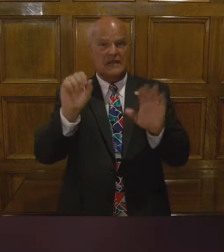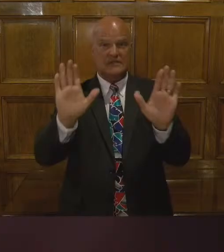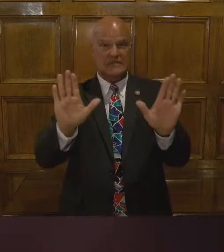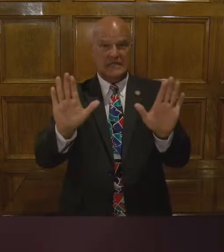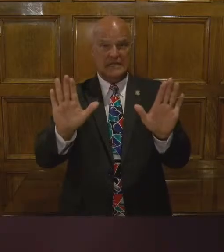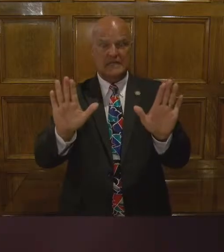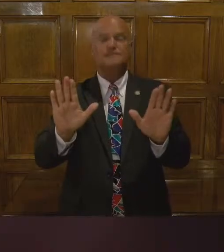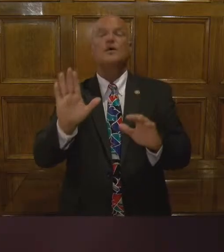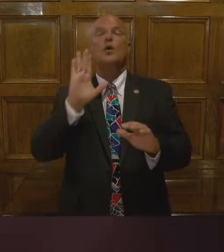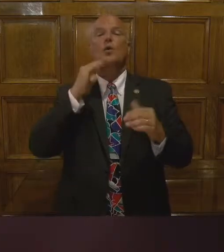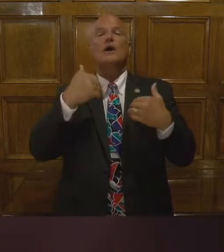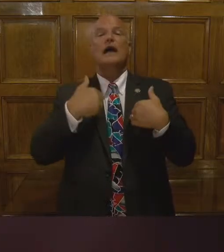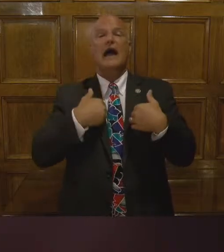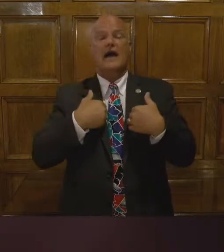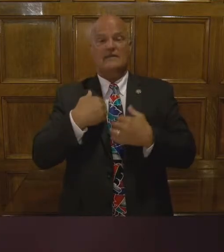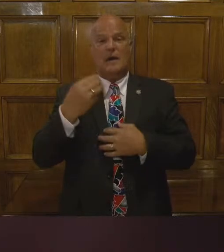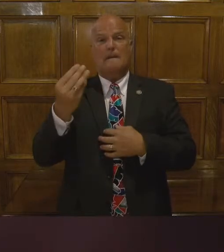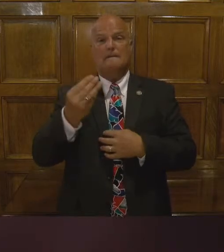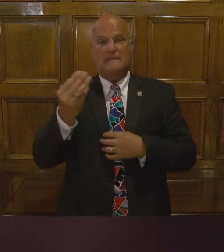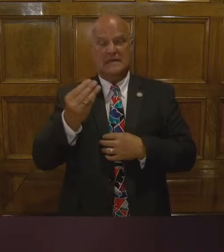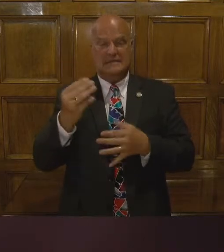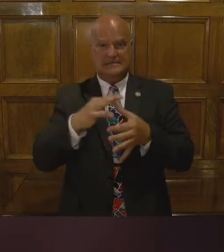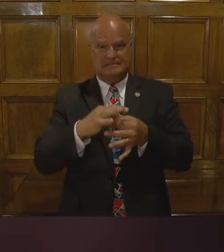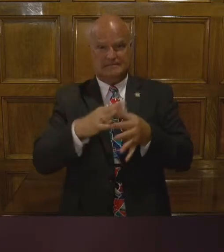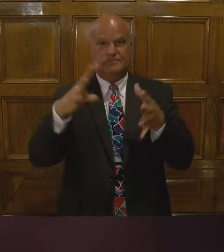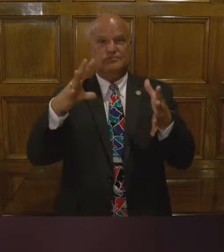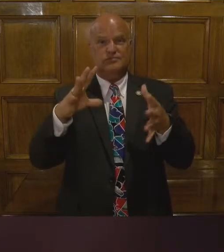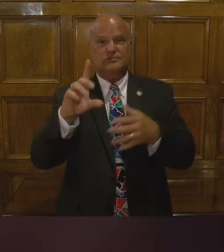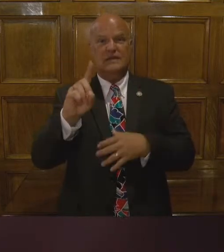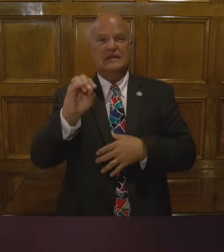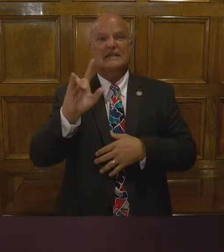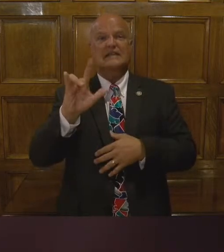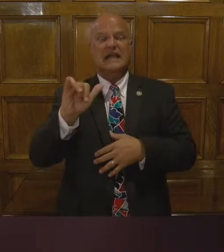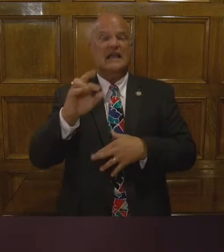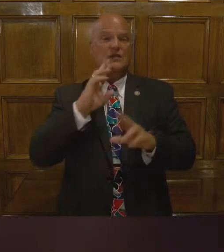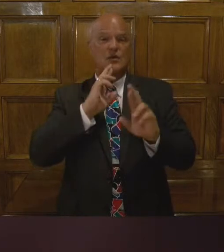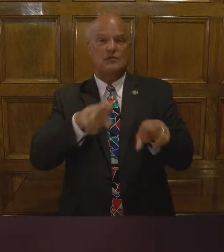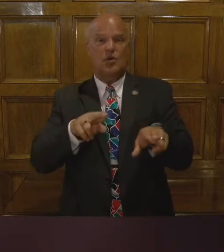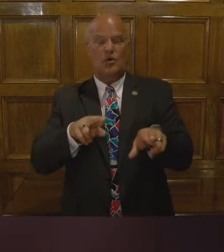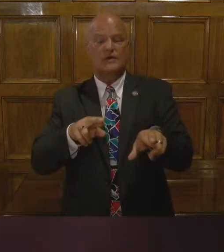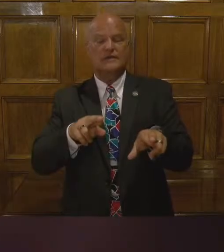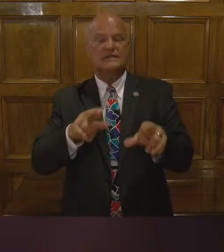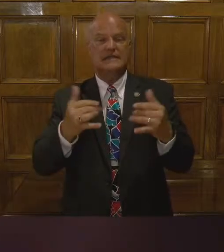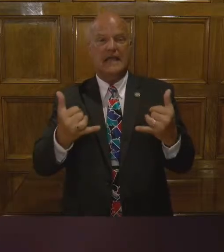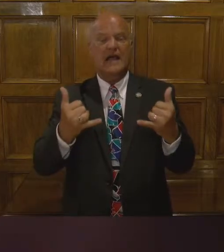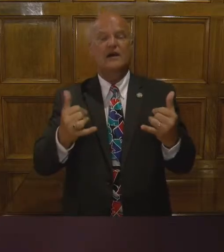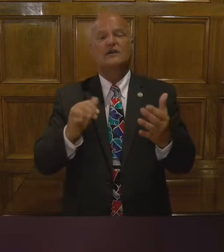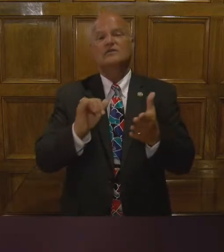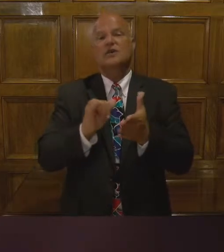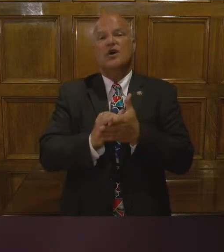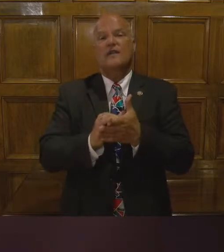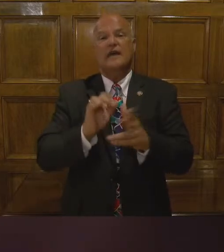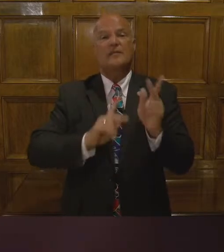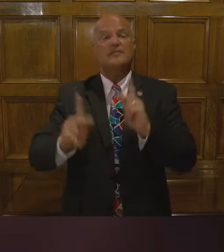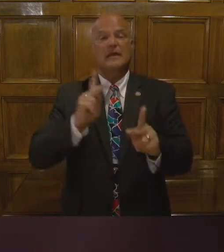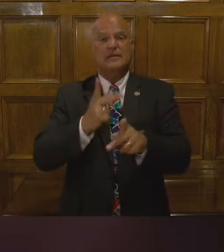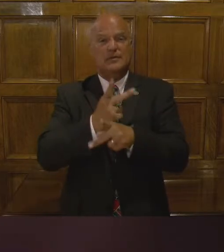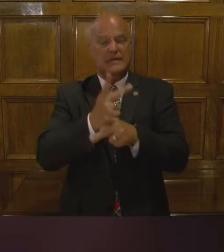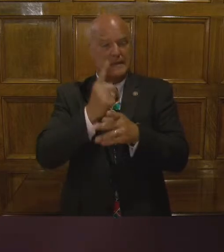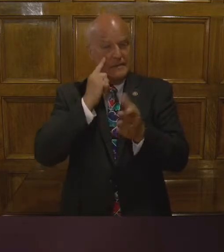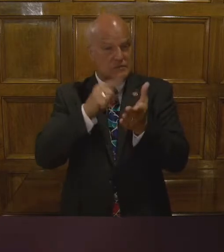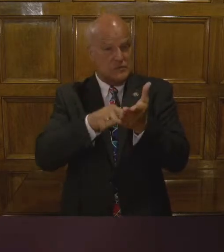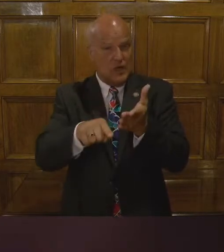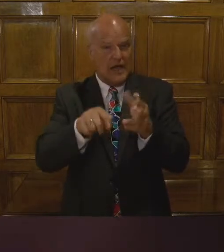Sunday, we will have the habit on Monday of releasing the daily report for the preceding days so that those who are keeping